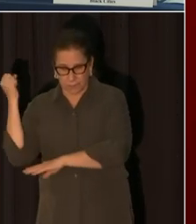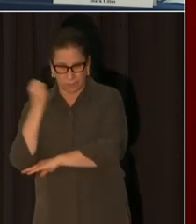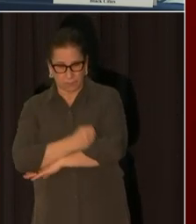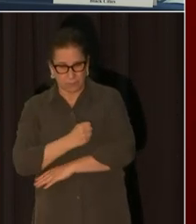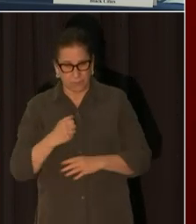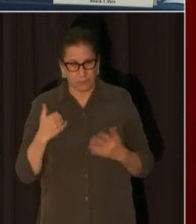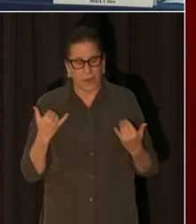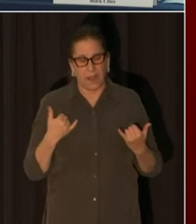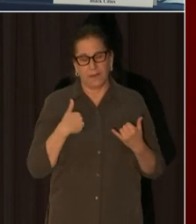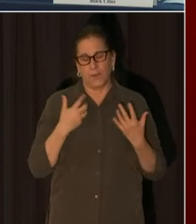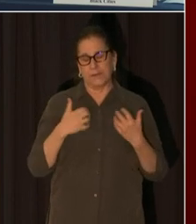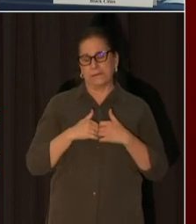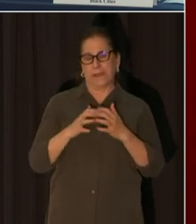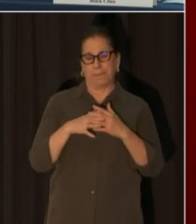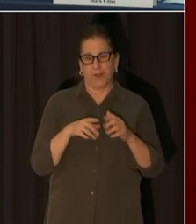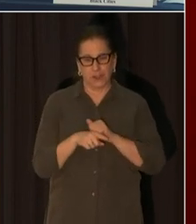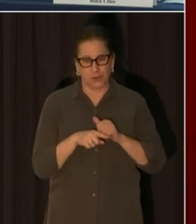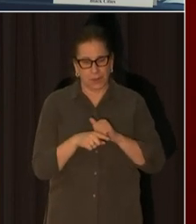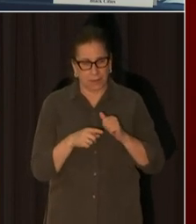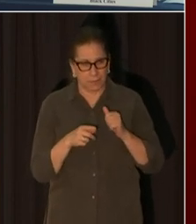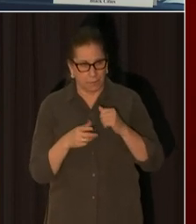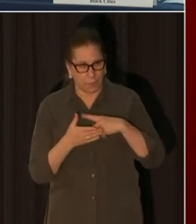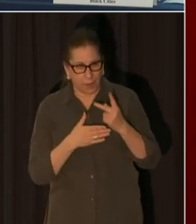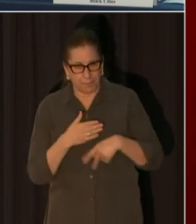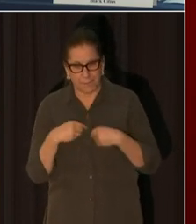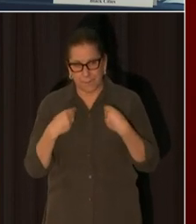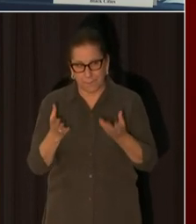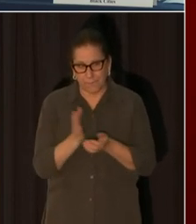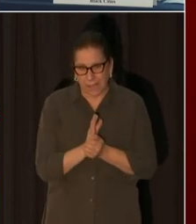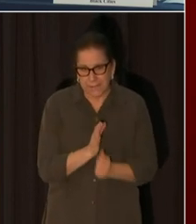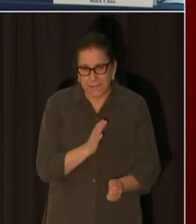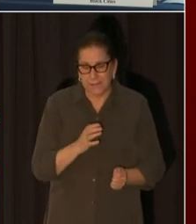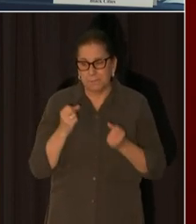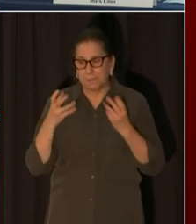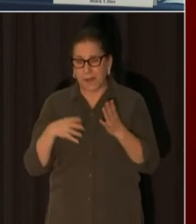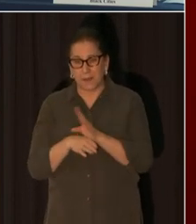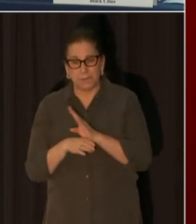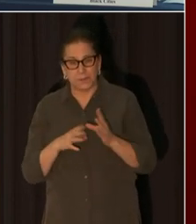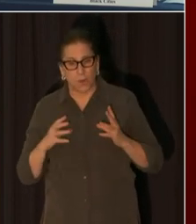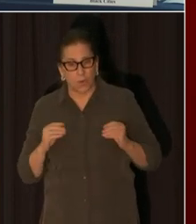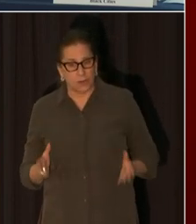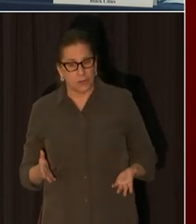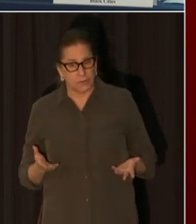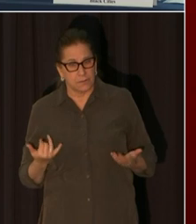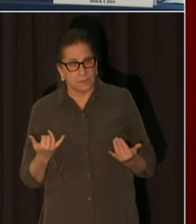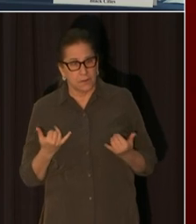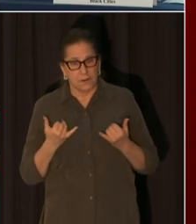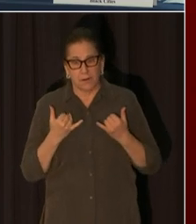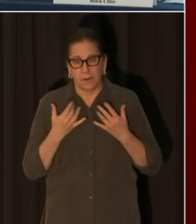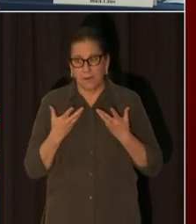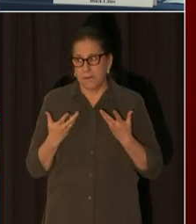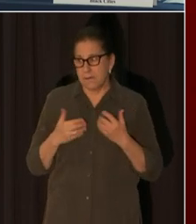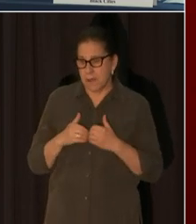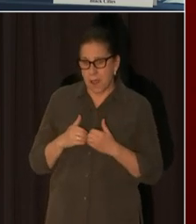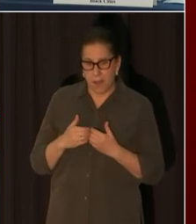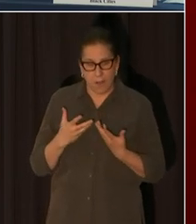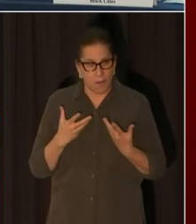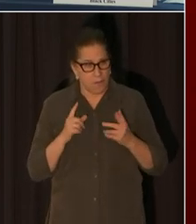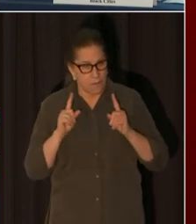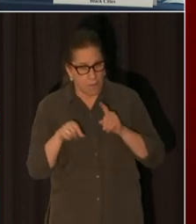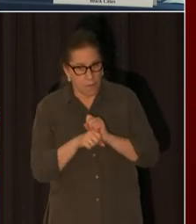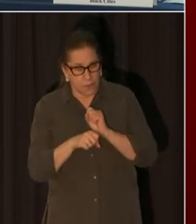workforce. Entrepreneurs who have been out of the traditional job market will need jobs to get back on their feet.